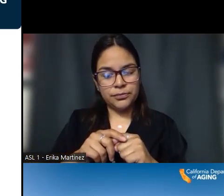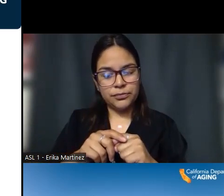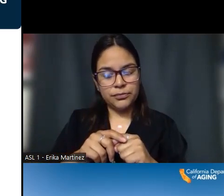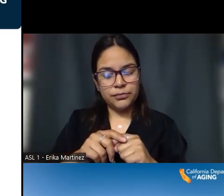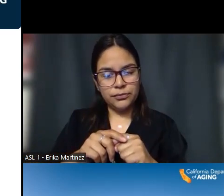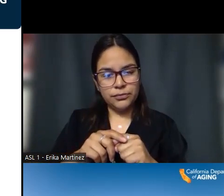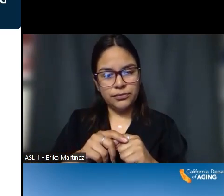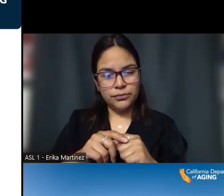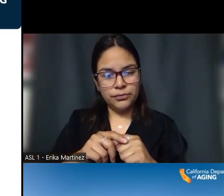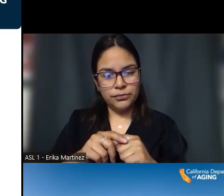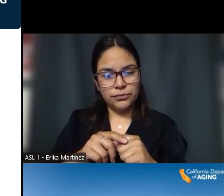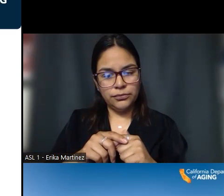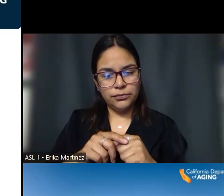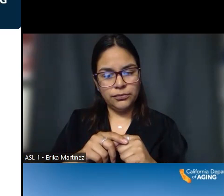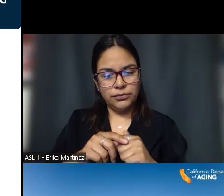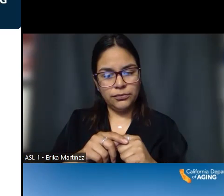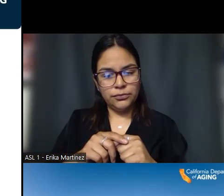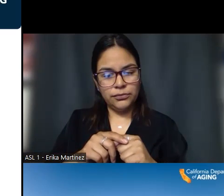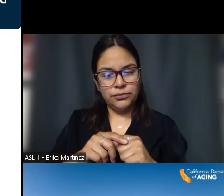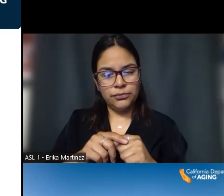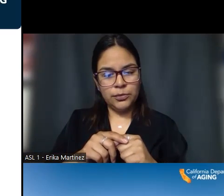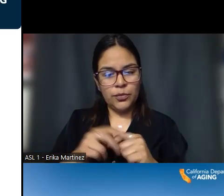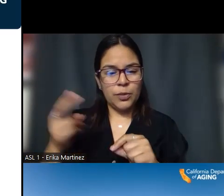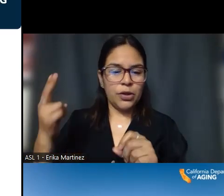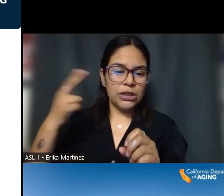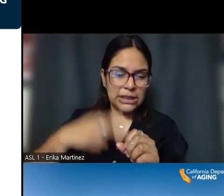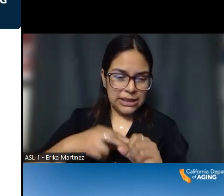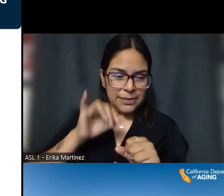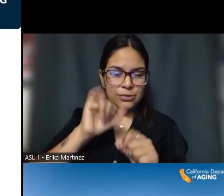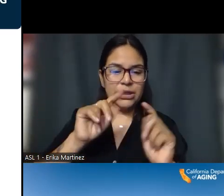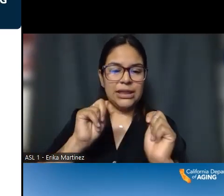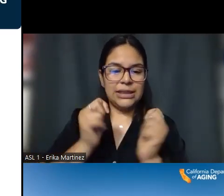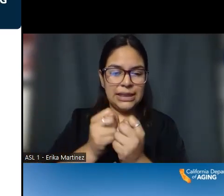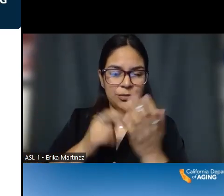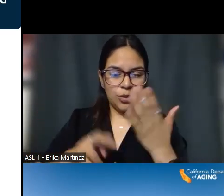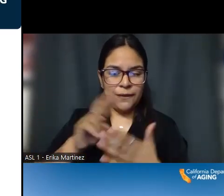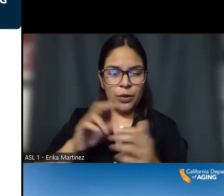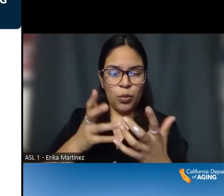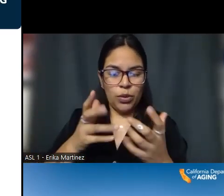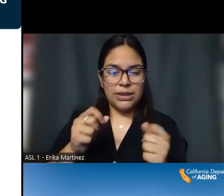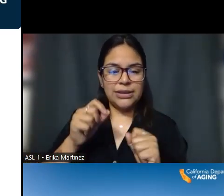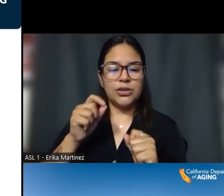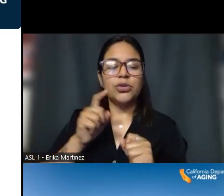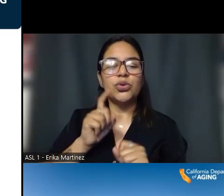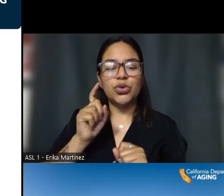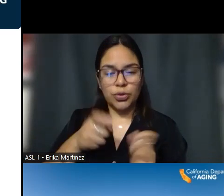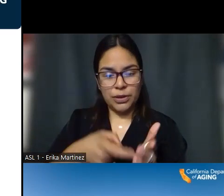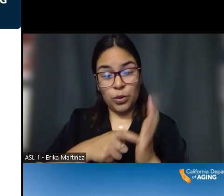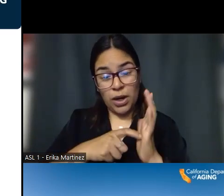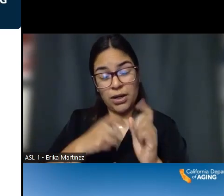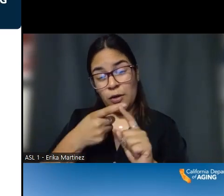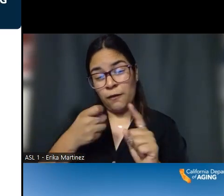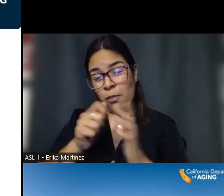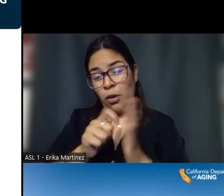statute. We articulate the residents' preferences if known, or the best approximation of preferences. And if we're not able to do